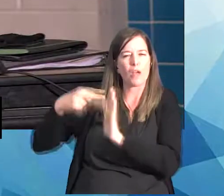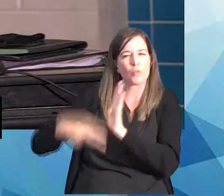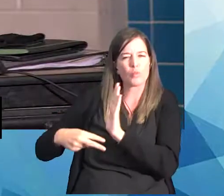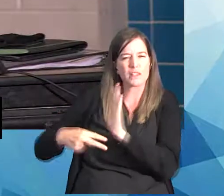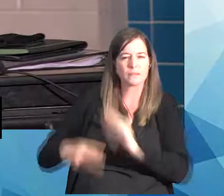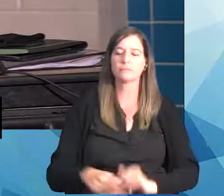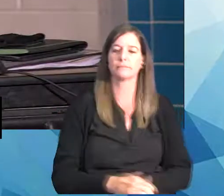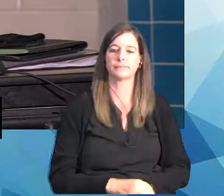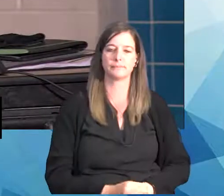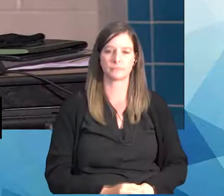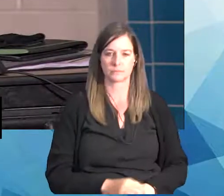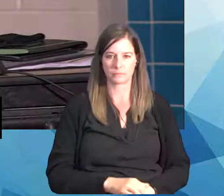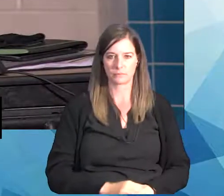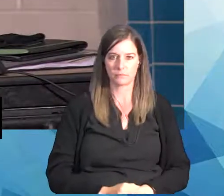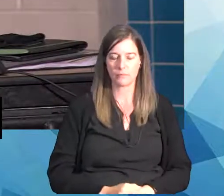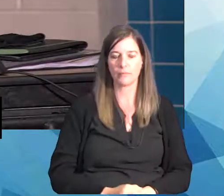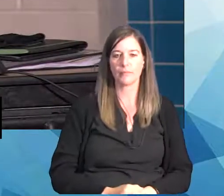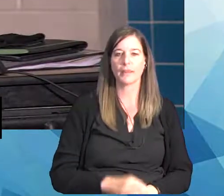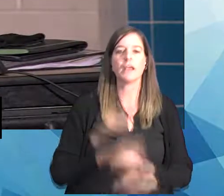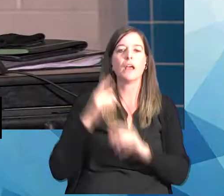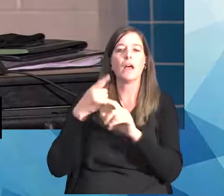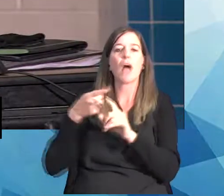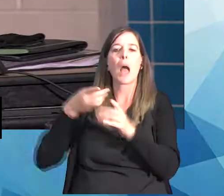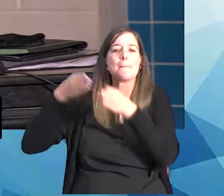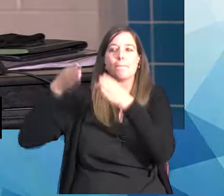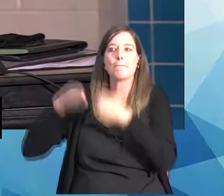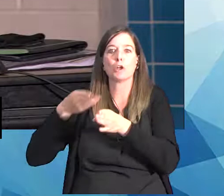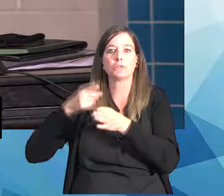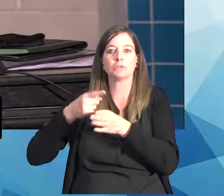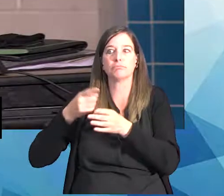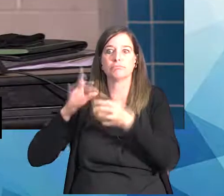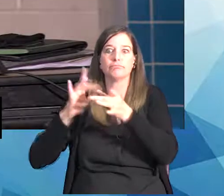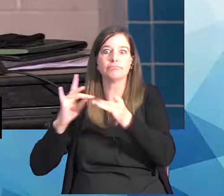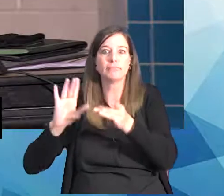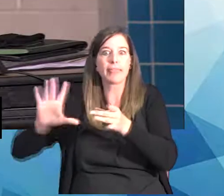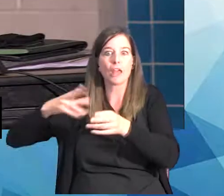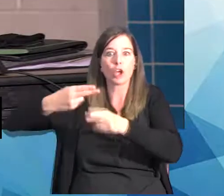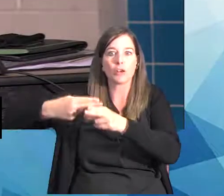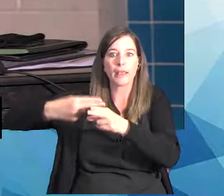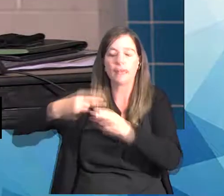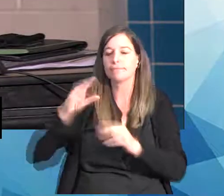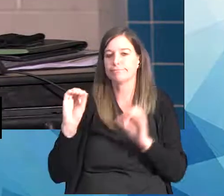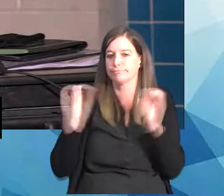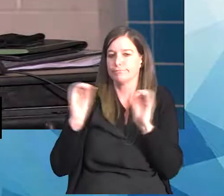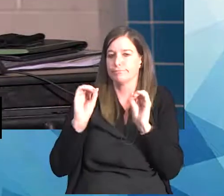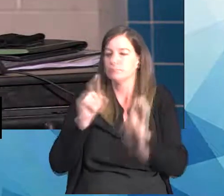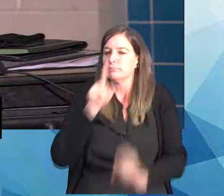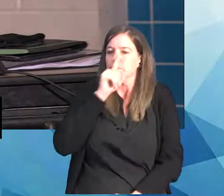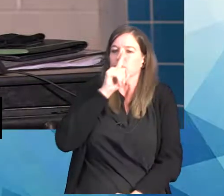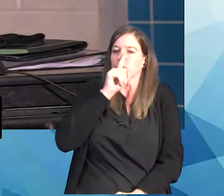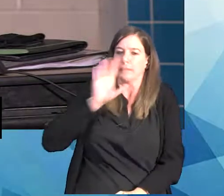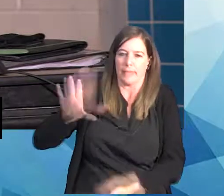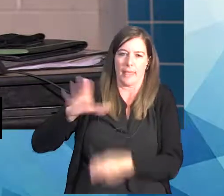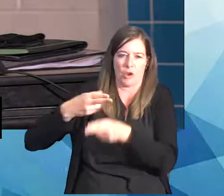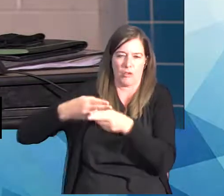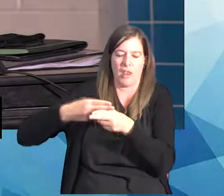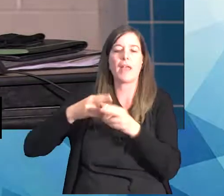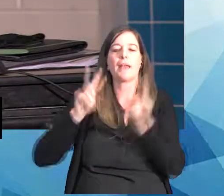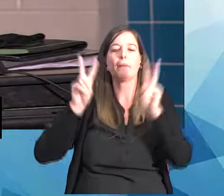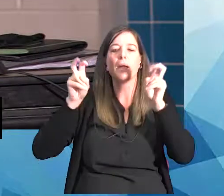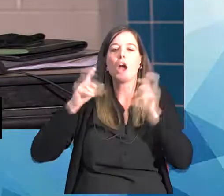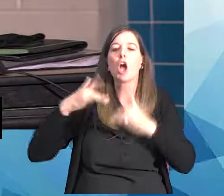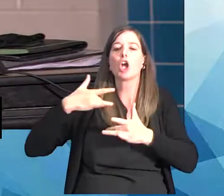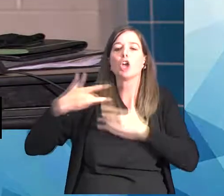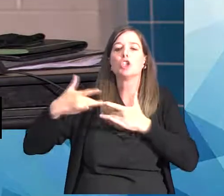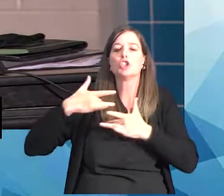is an anonymous email from concerned ASDB parent, and the subject is